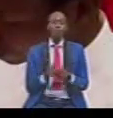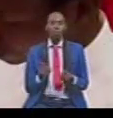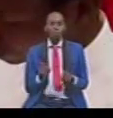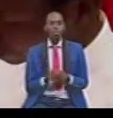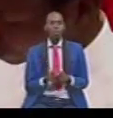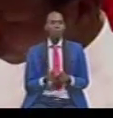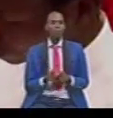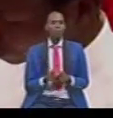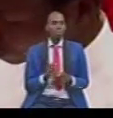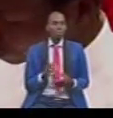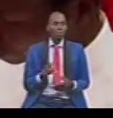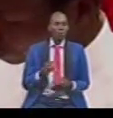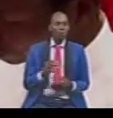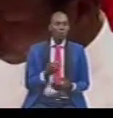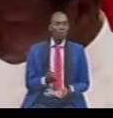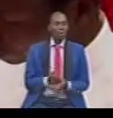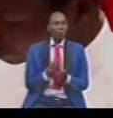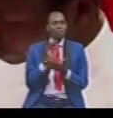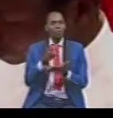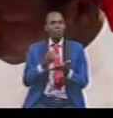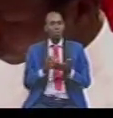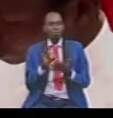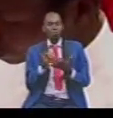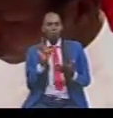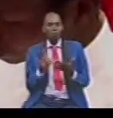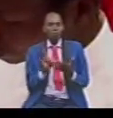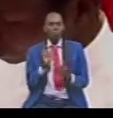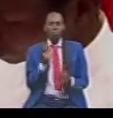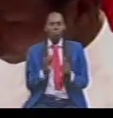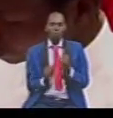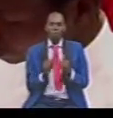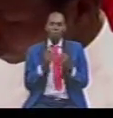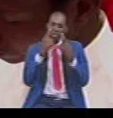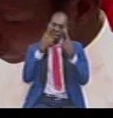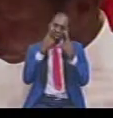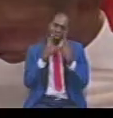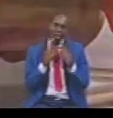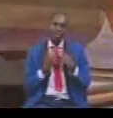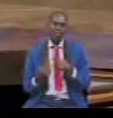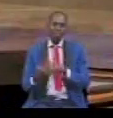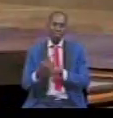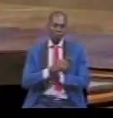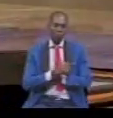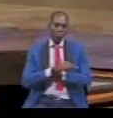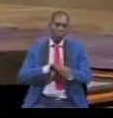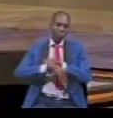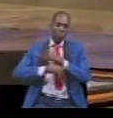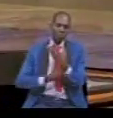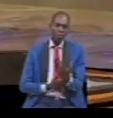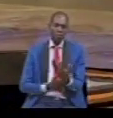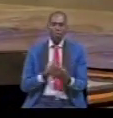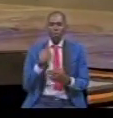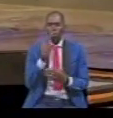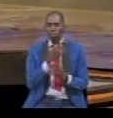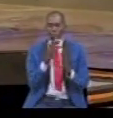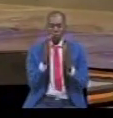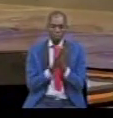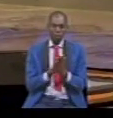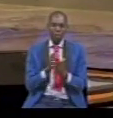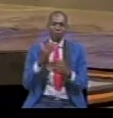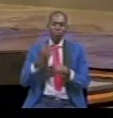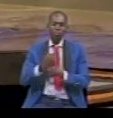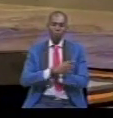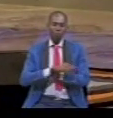day and night, which pray day and night, which intercede, pray day and night